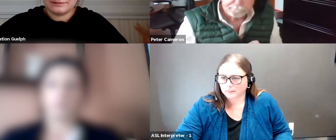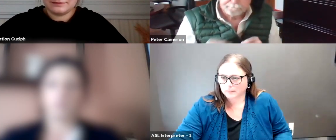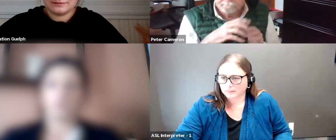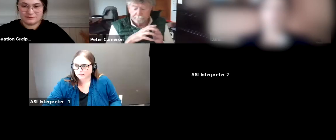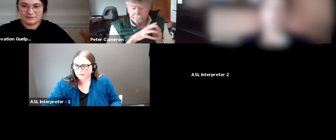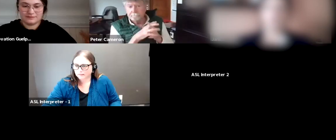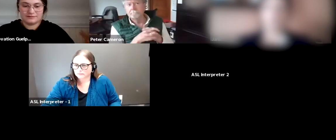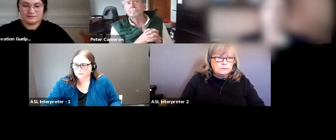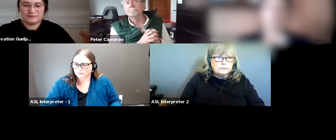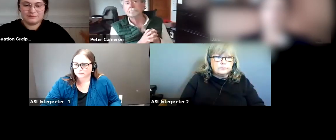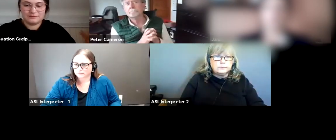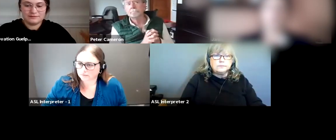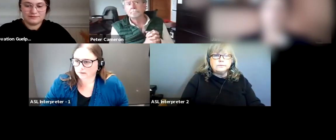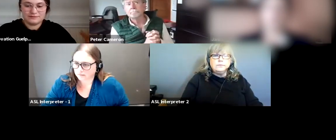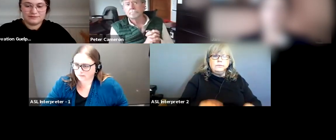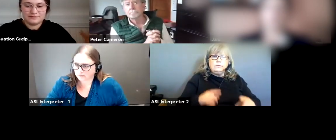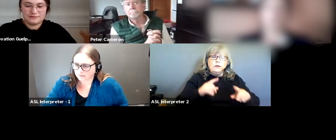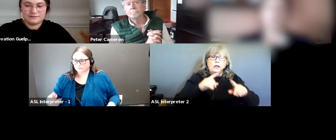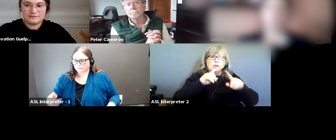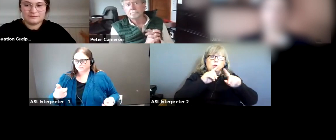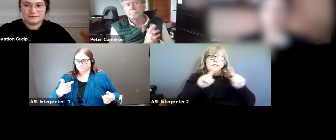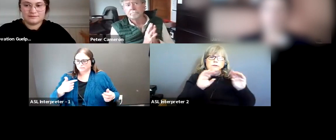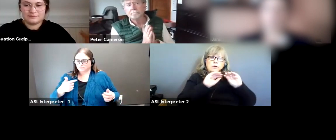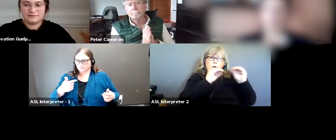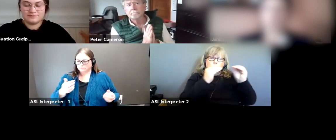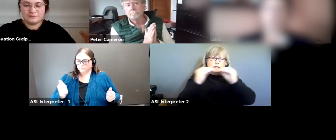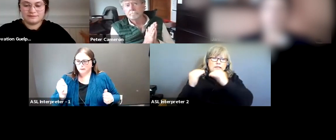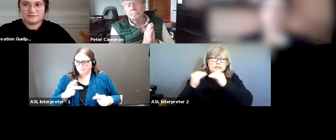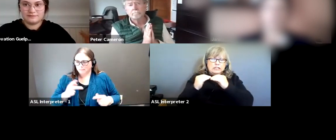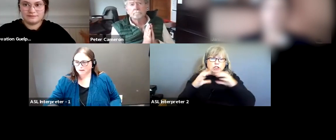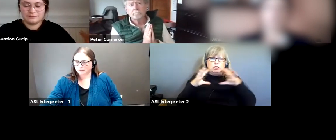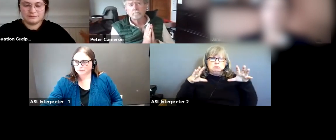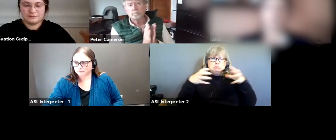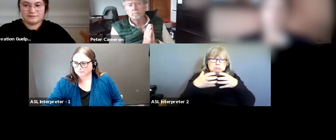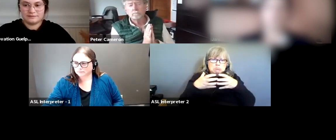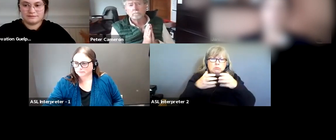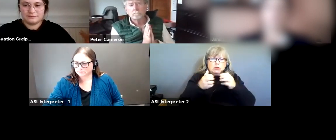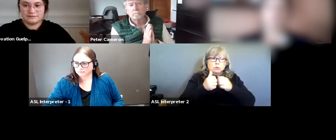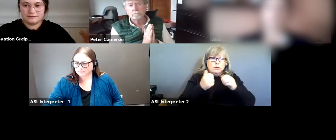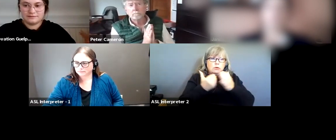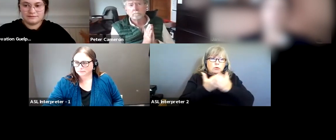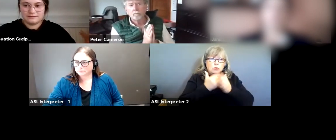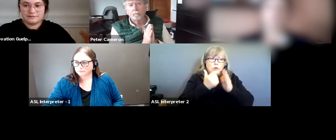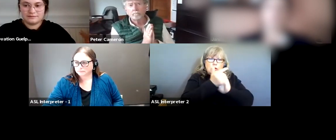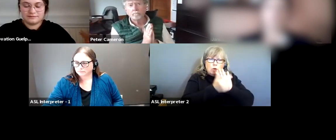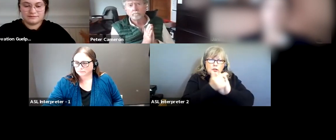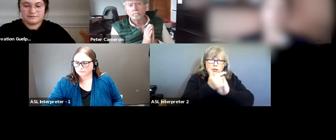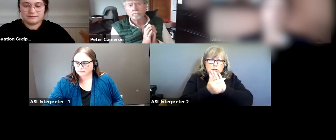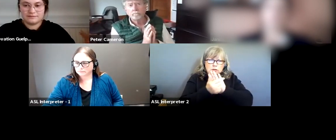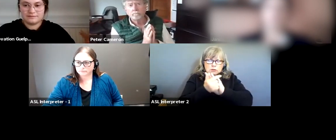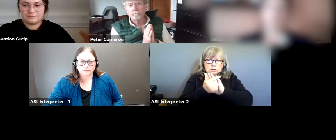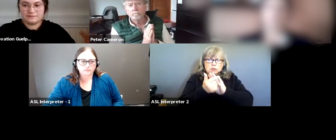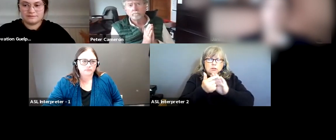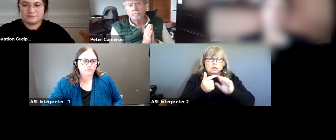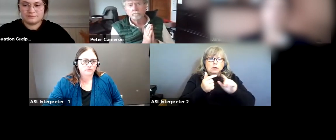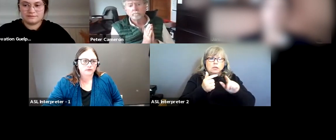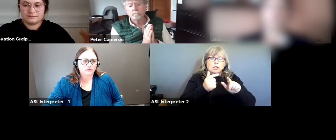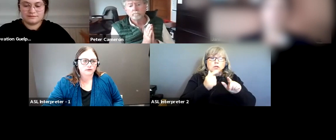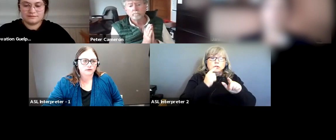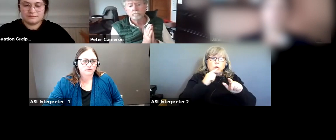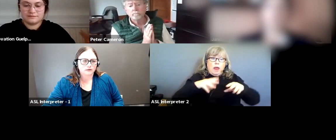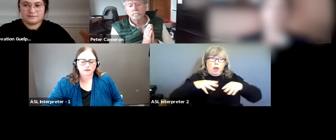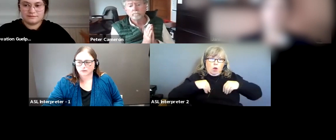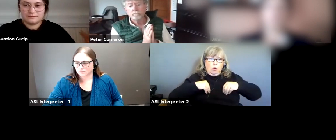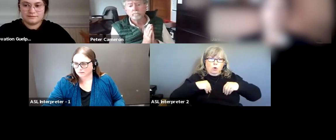organizations that are coming together under new legislation to basically own the cradle to grave health